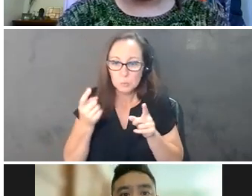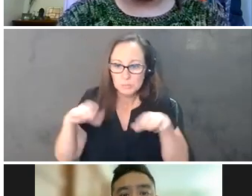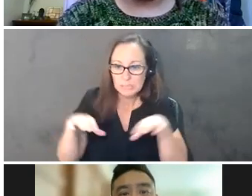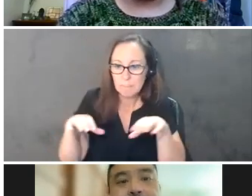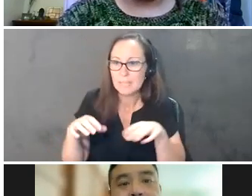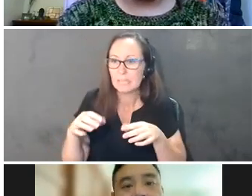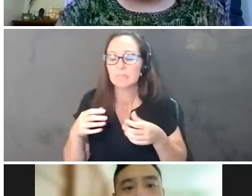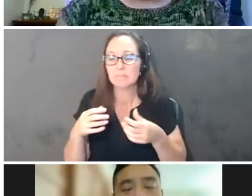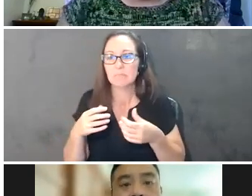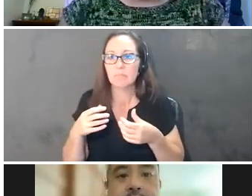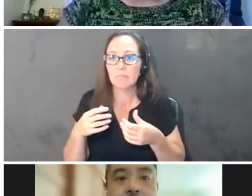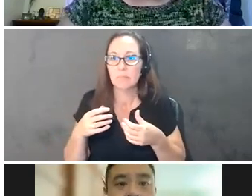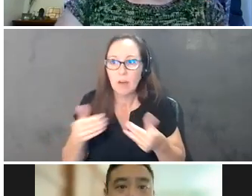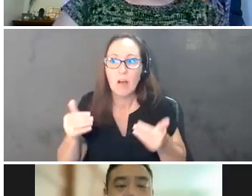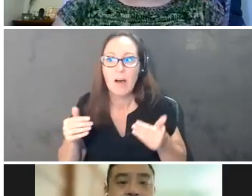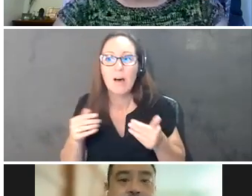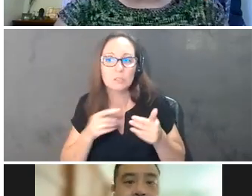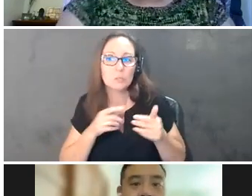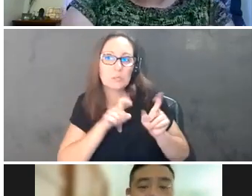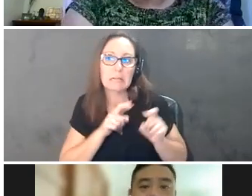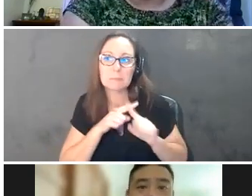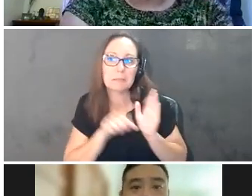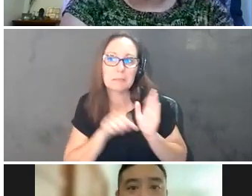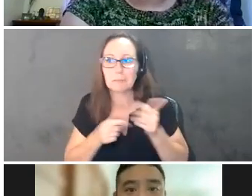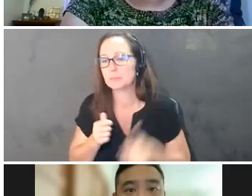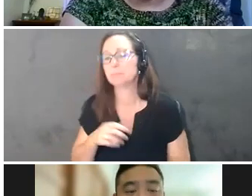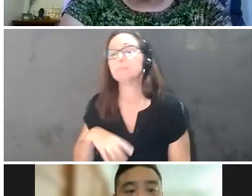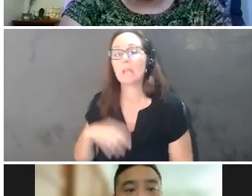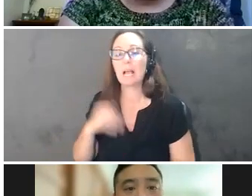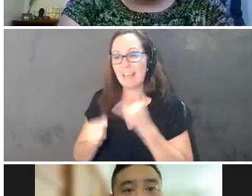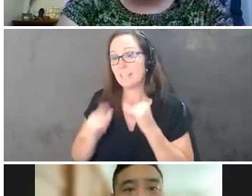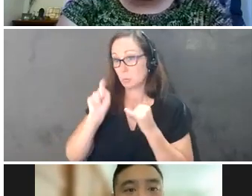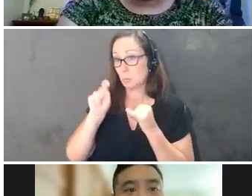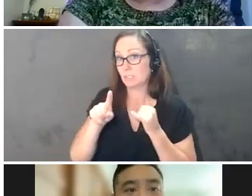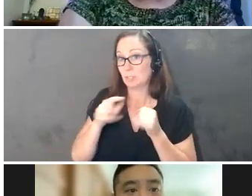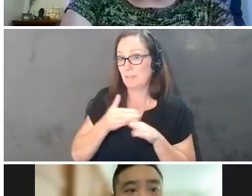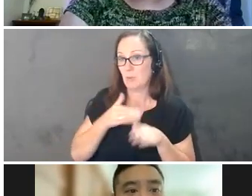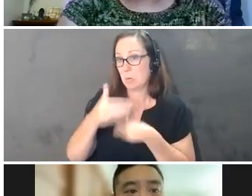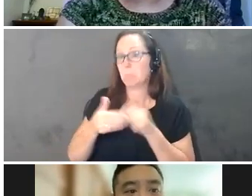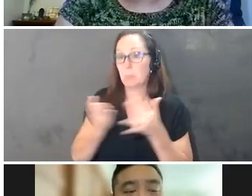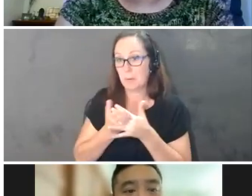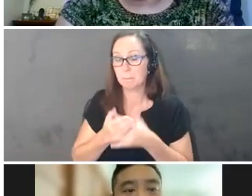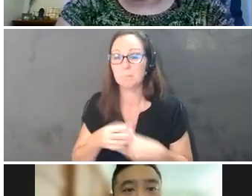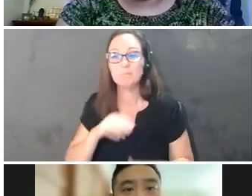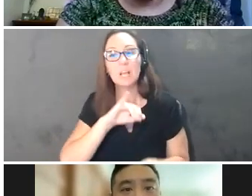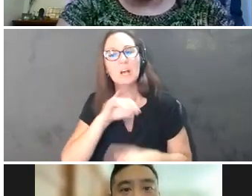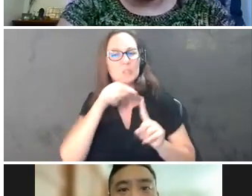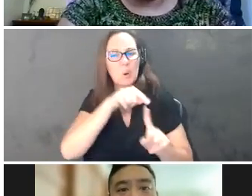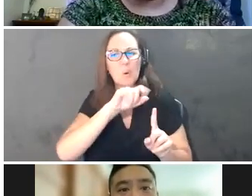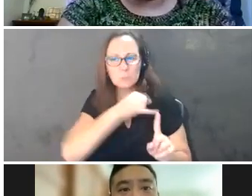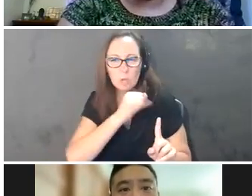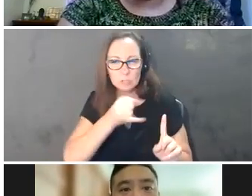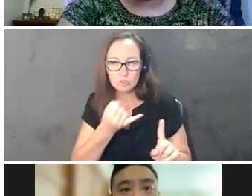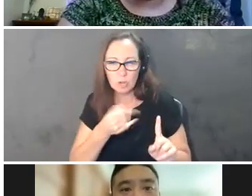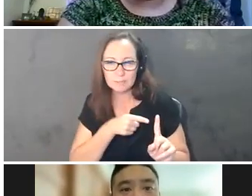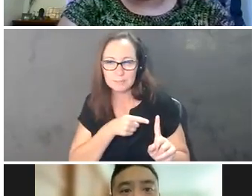Great, thank you. So I think this will be our last question before we jump into our break. So going back to the Johnson & Johnson